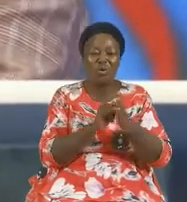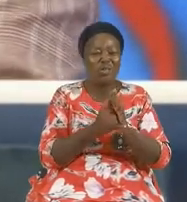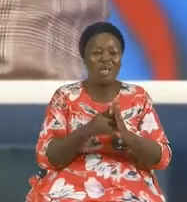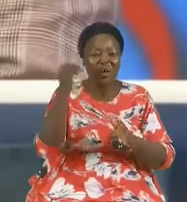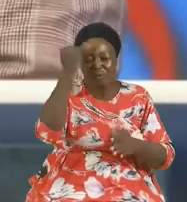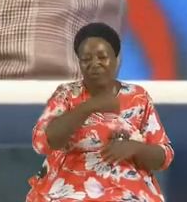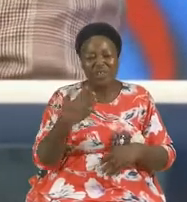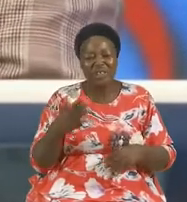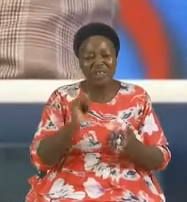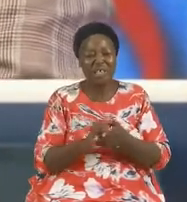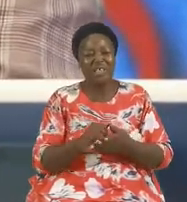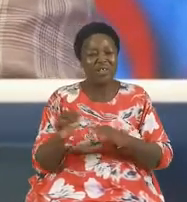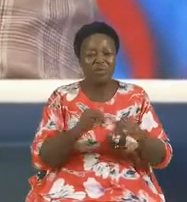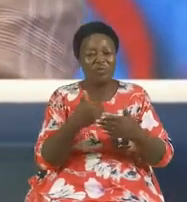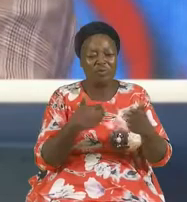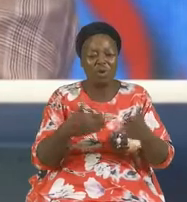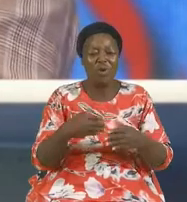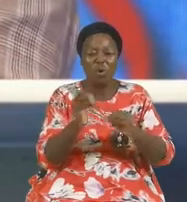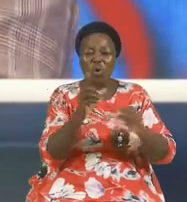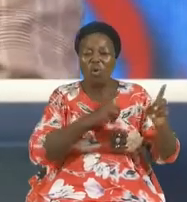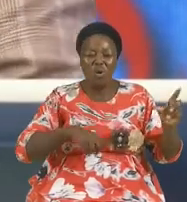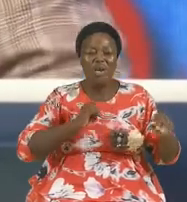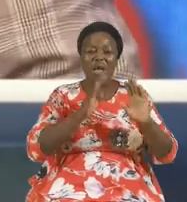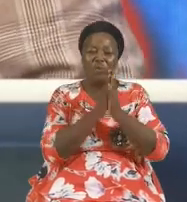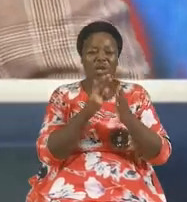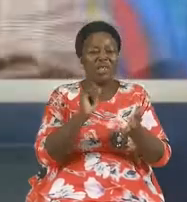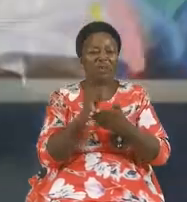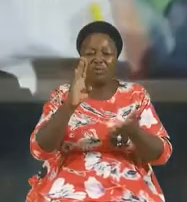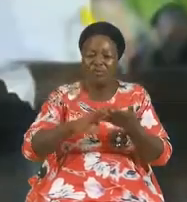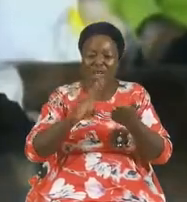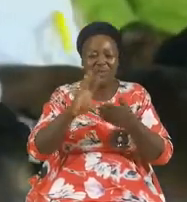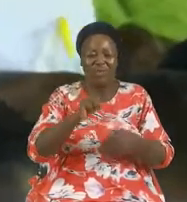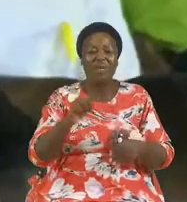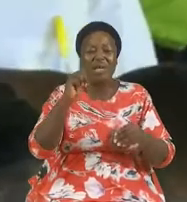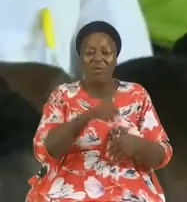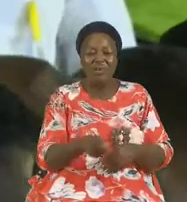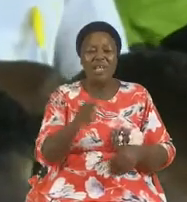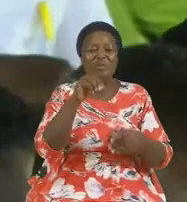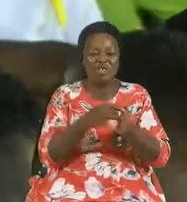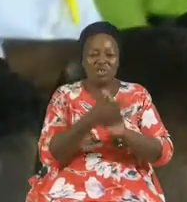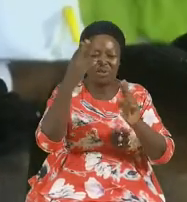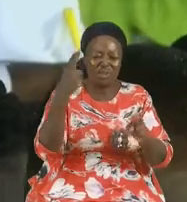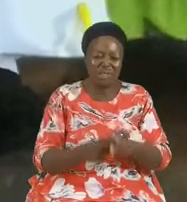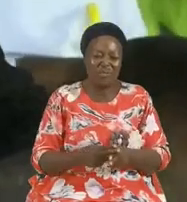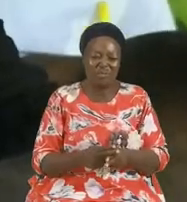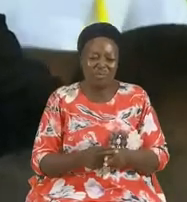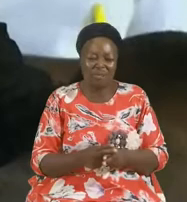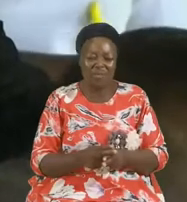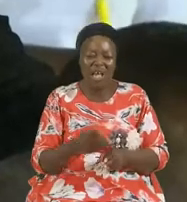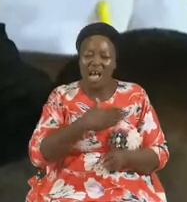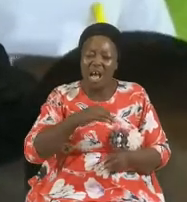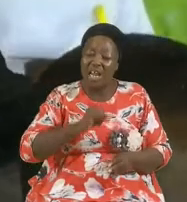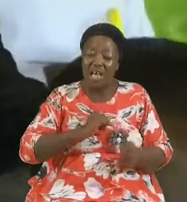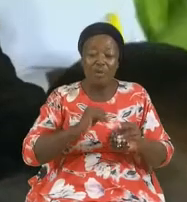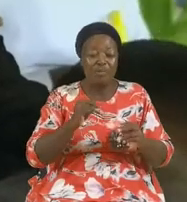Christ. They will not go back to all the foolish sins they were doing before. Oh Lord, I pray, forgive them